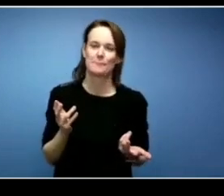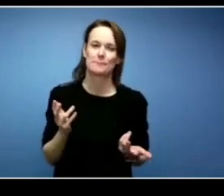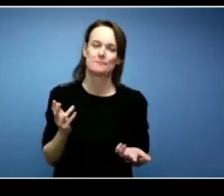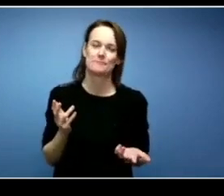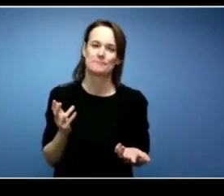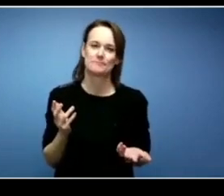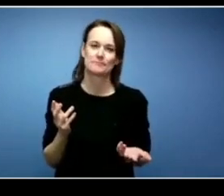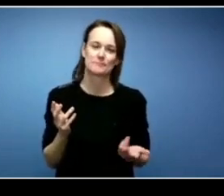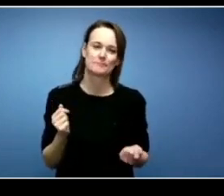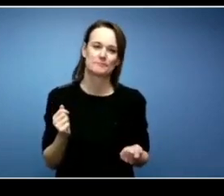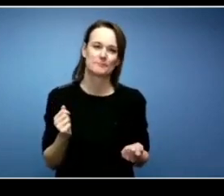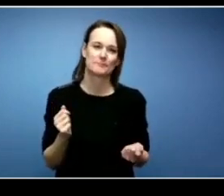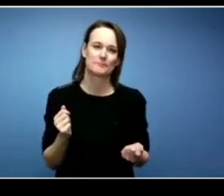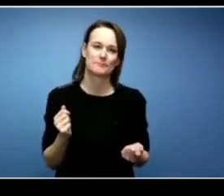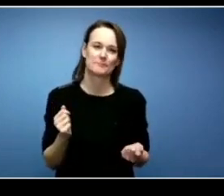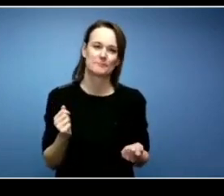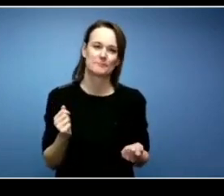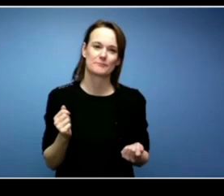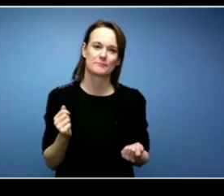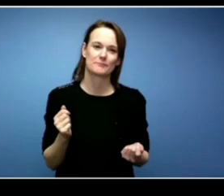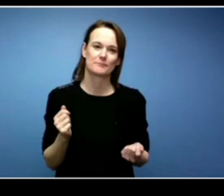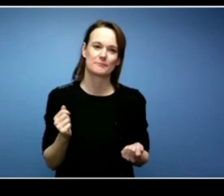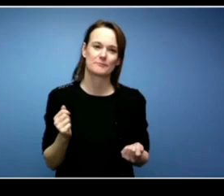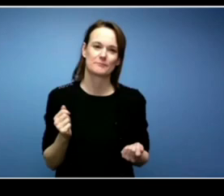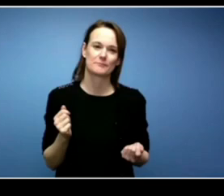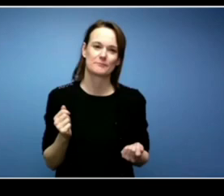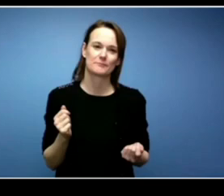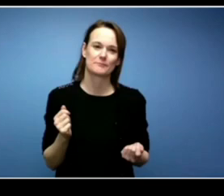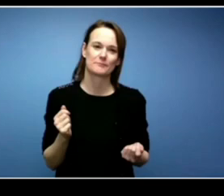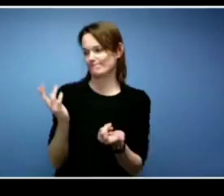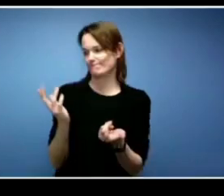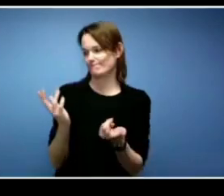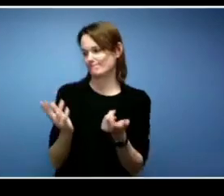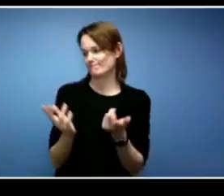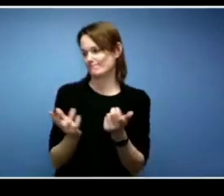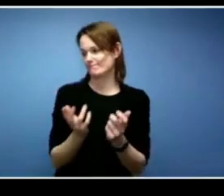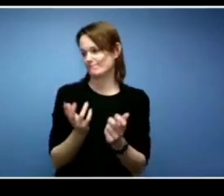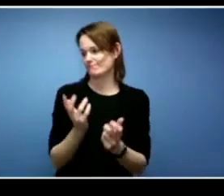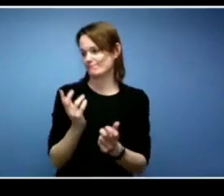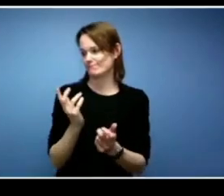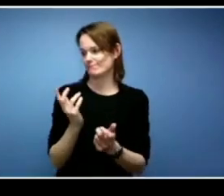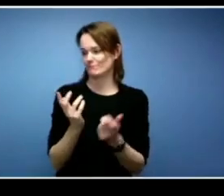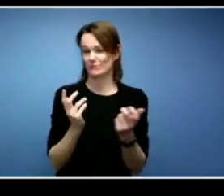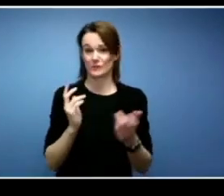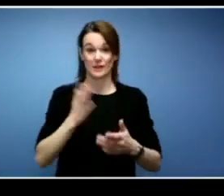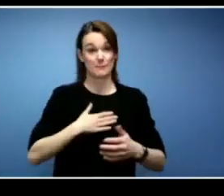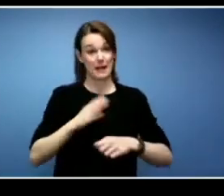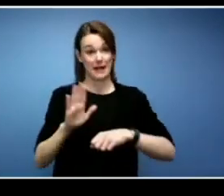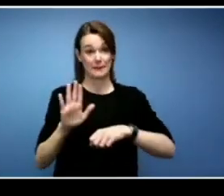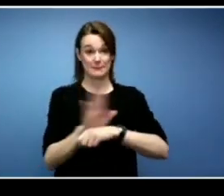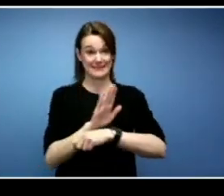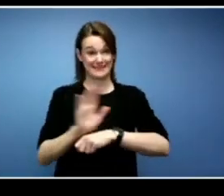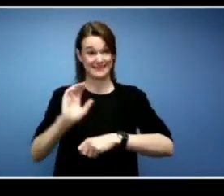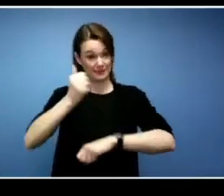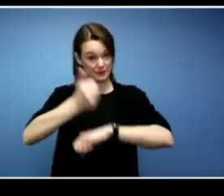up in the situation where creating light is the goal every